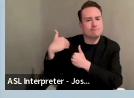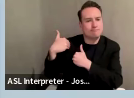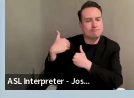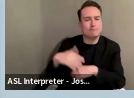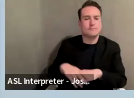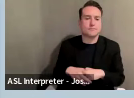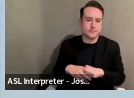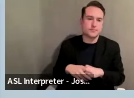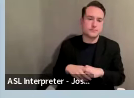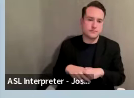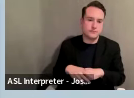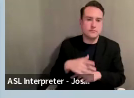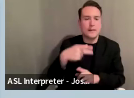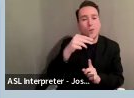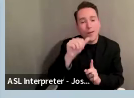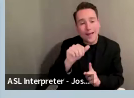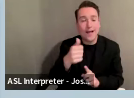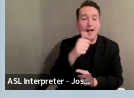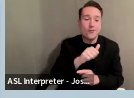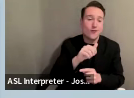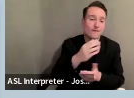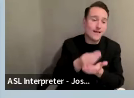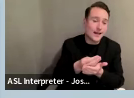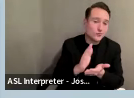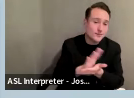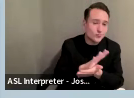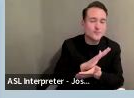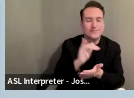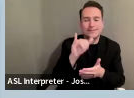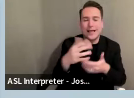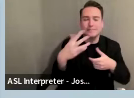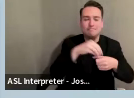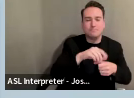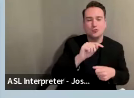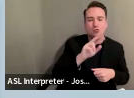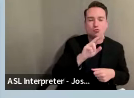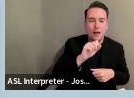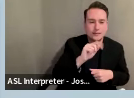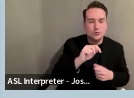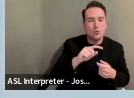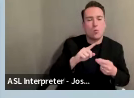attorney and the other financial documents, which would be like your trust and the successor trustee.